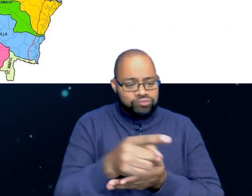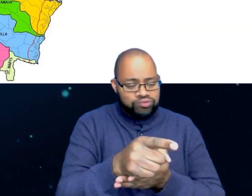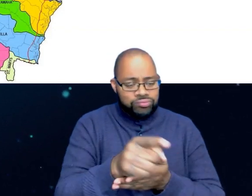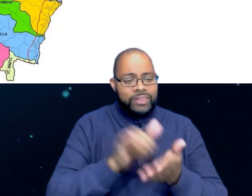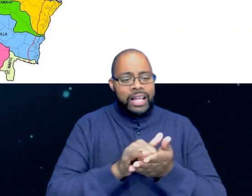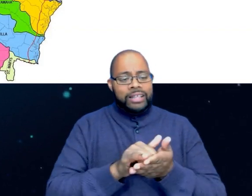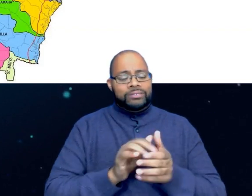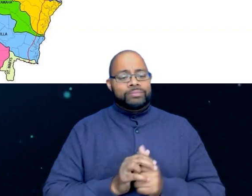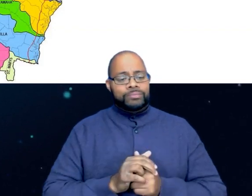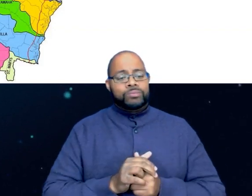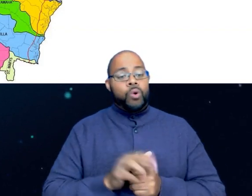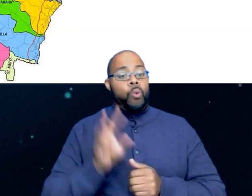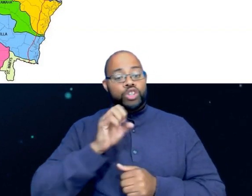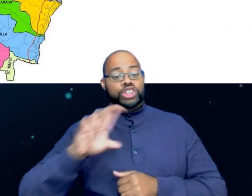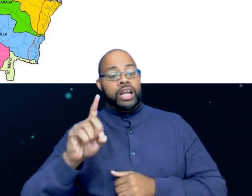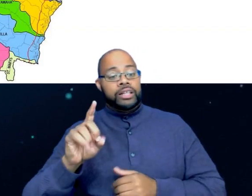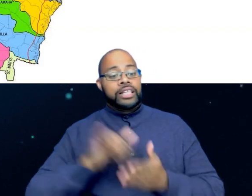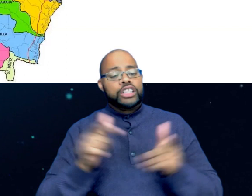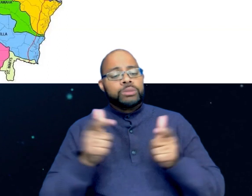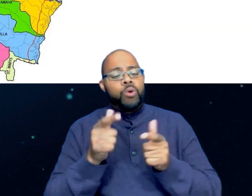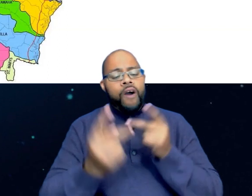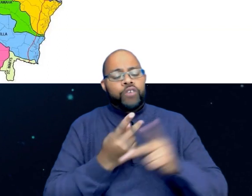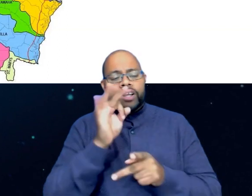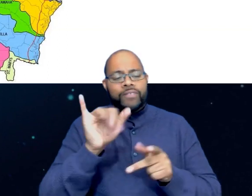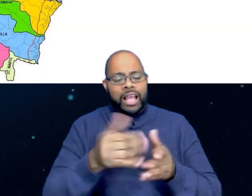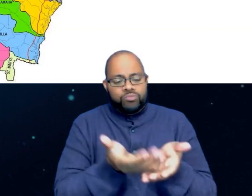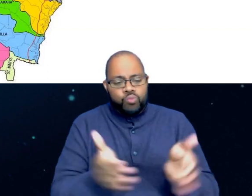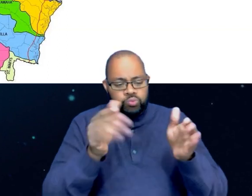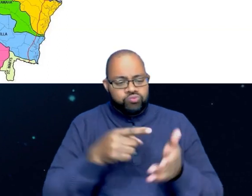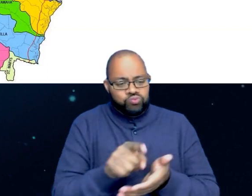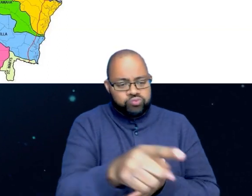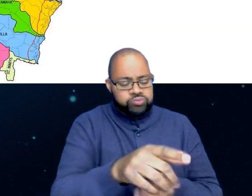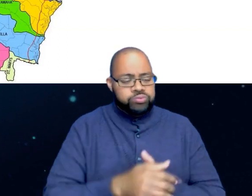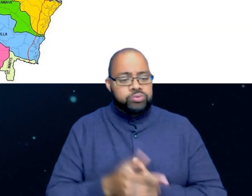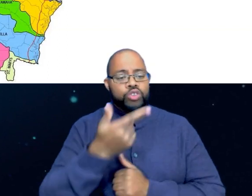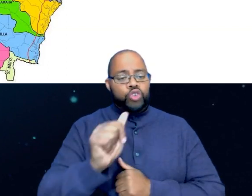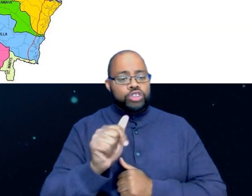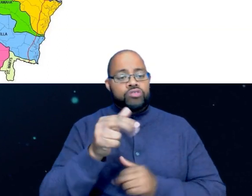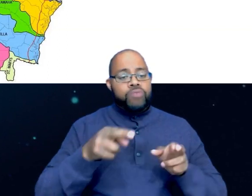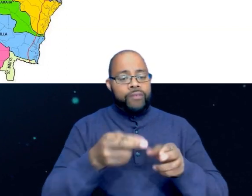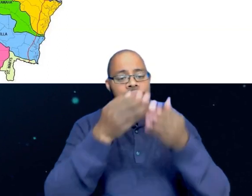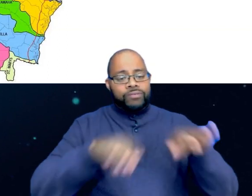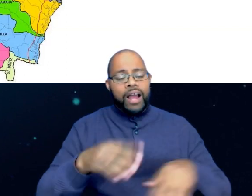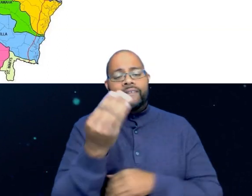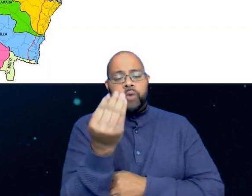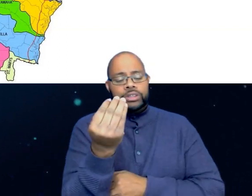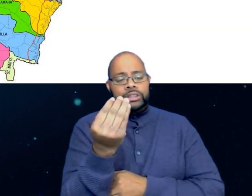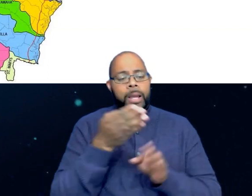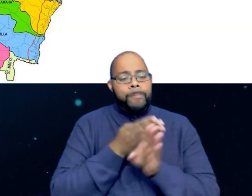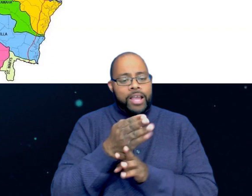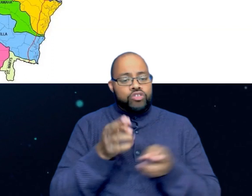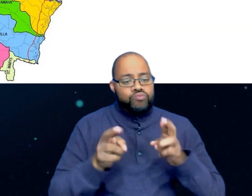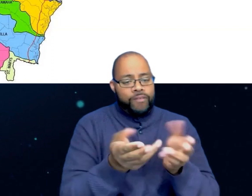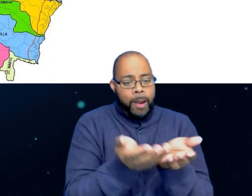its tributaries, while a watershed is a smaller version of it. Georgia's rivers are divided into 14 major